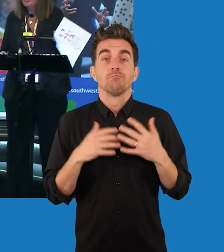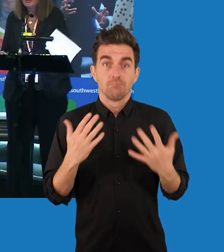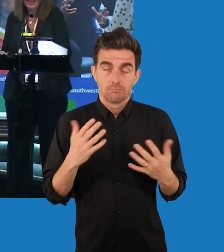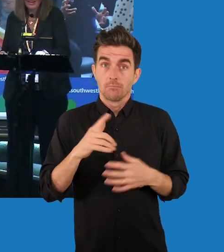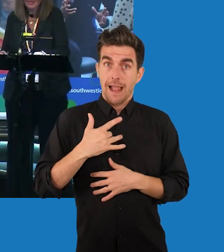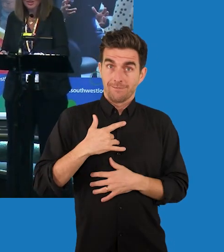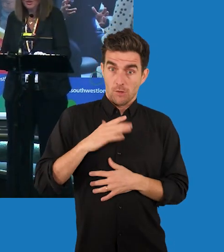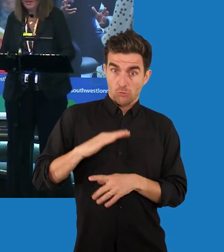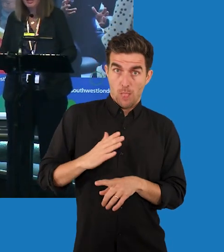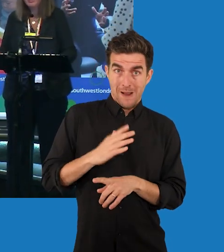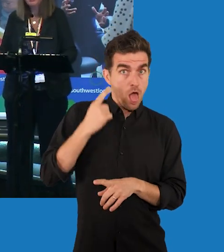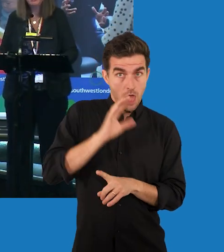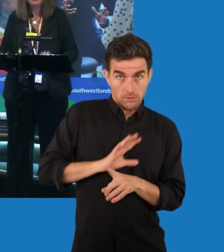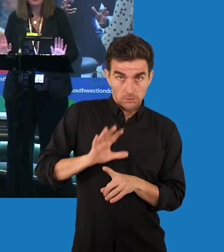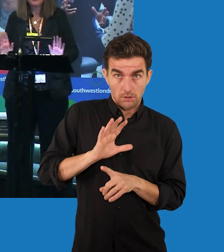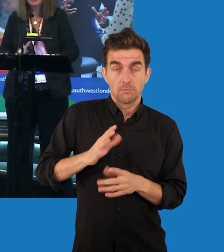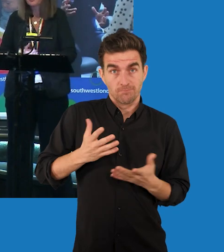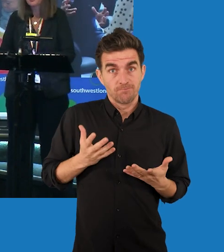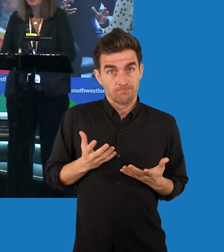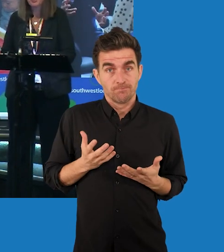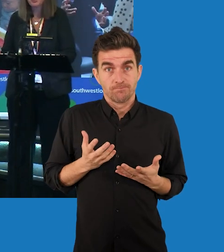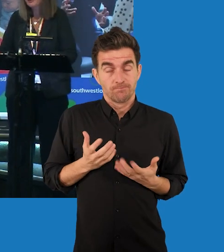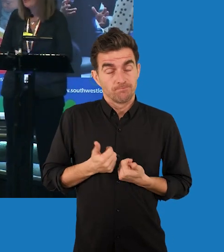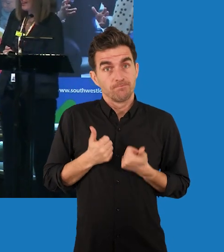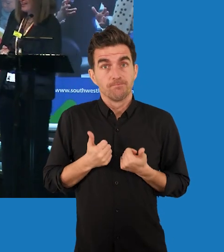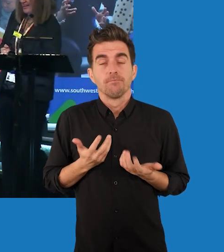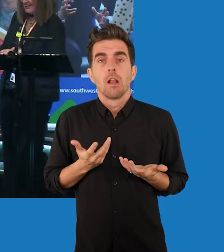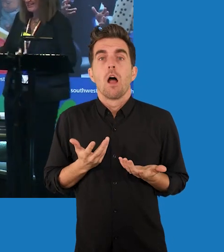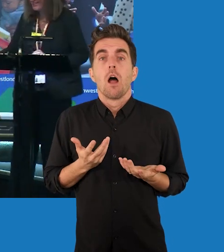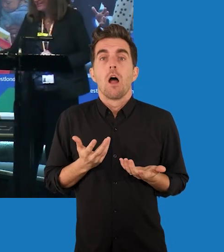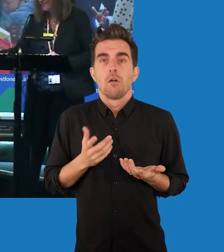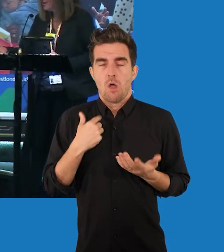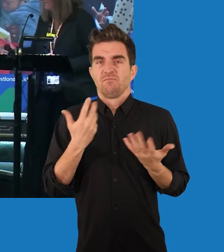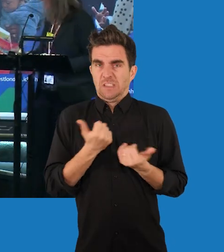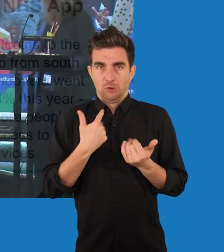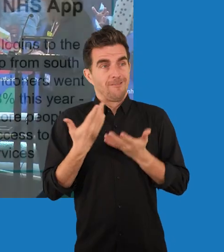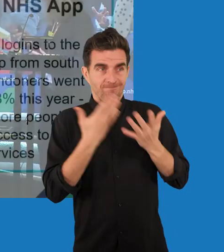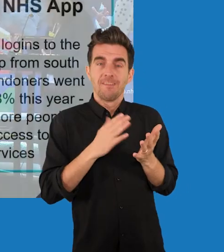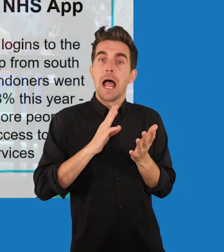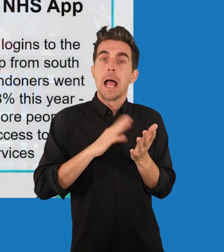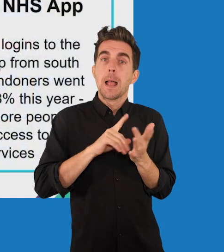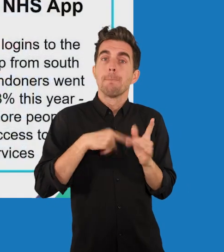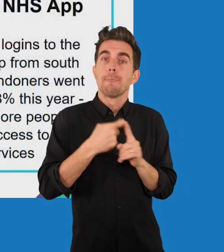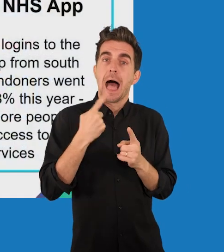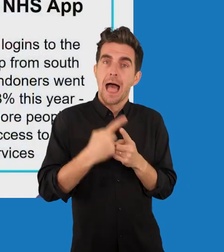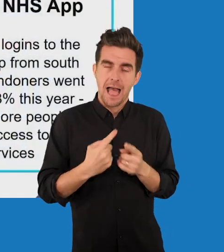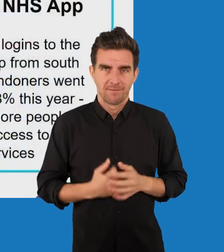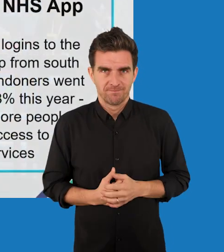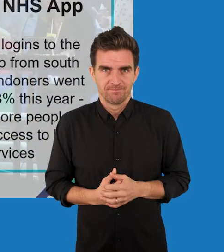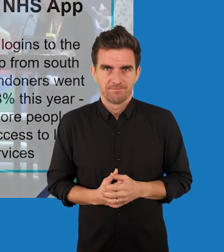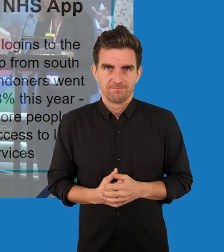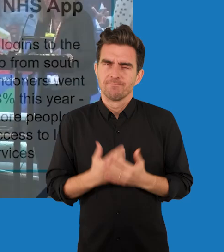the app and use it, particularly if you live in South West London, because it works. Okay, so I'm going to now hand back to Mike.